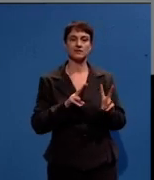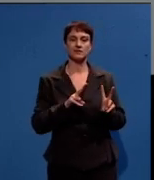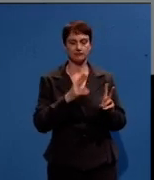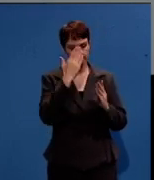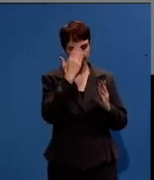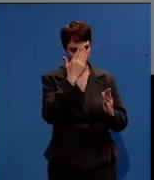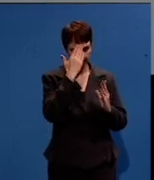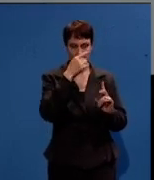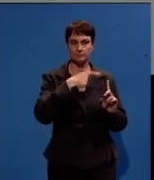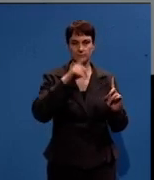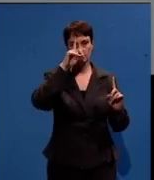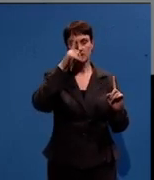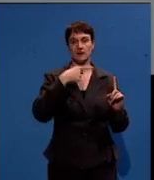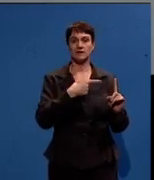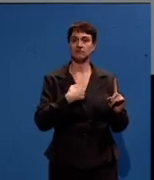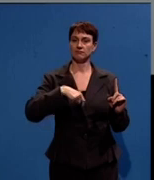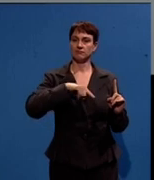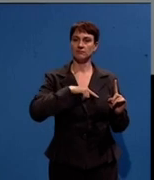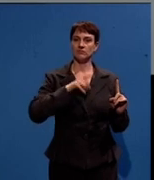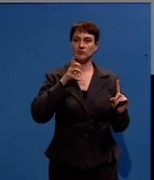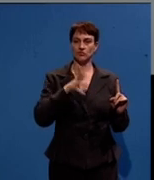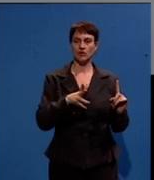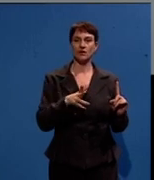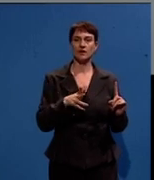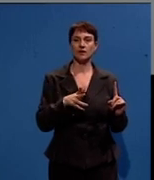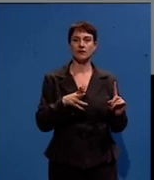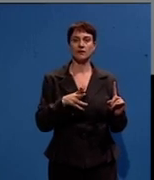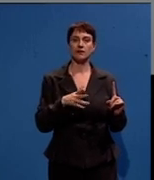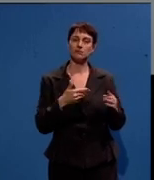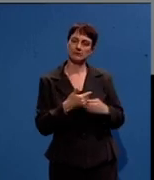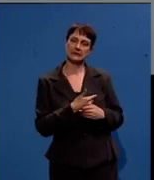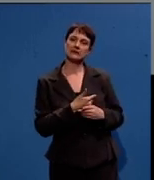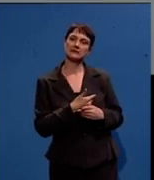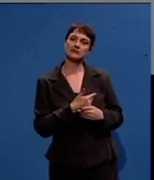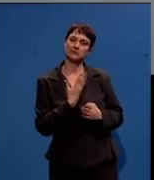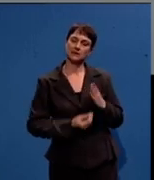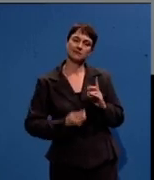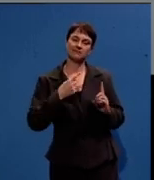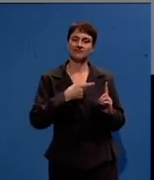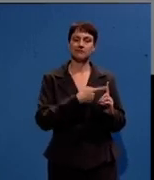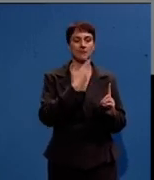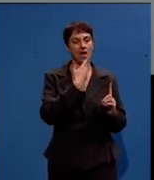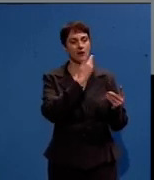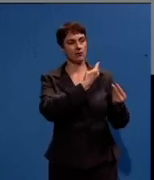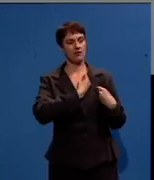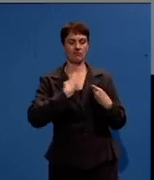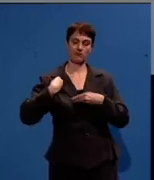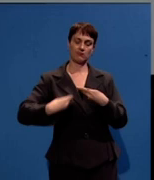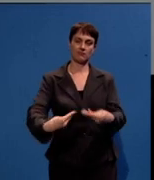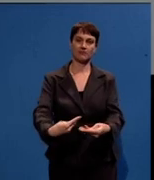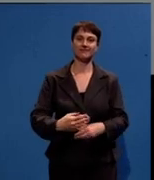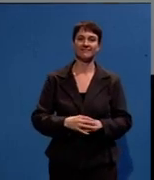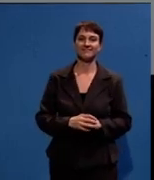Nelson Mandela. We will indeed, MC, I suppose, miss you. Thank you for your legacy you leave behind. Mandela